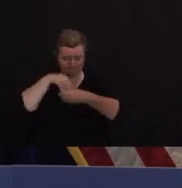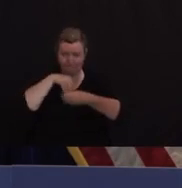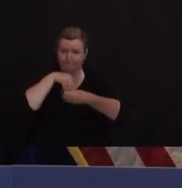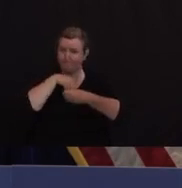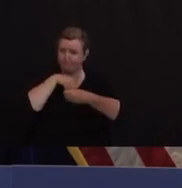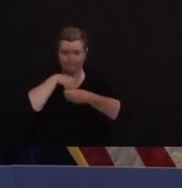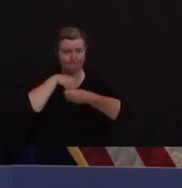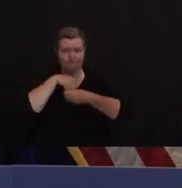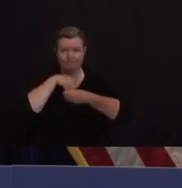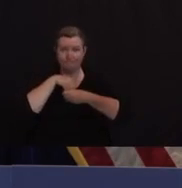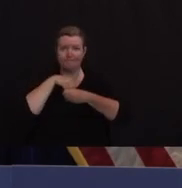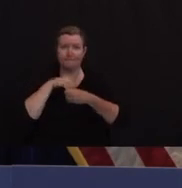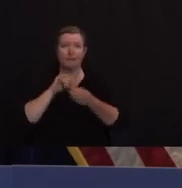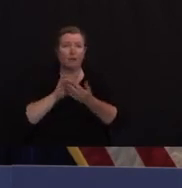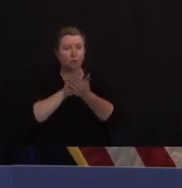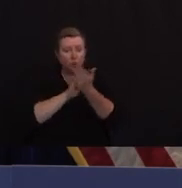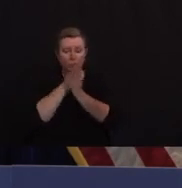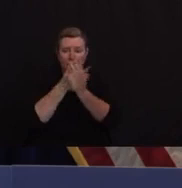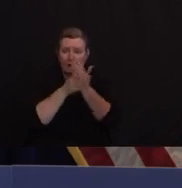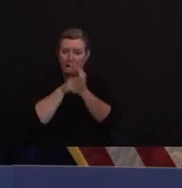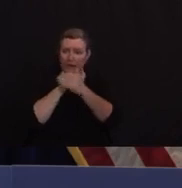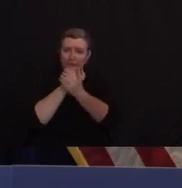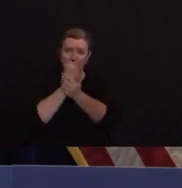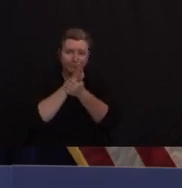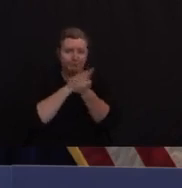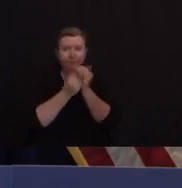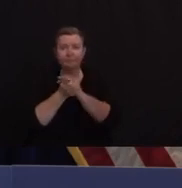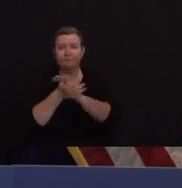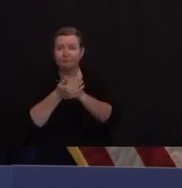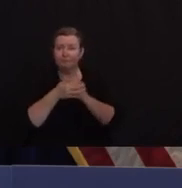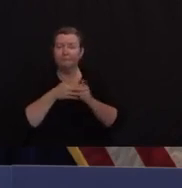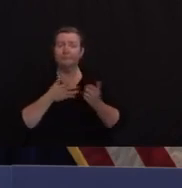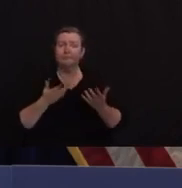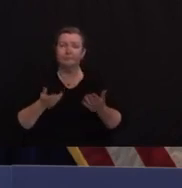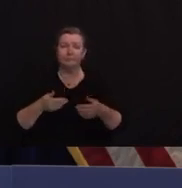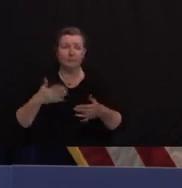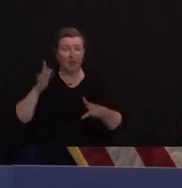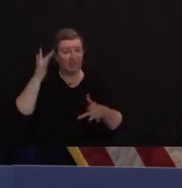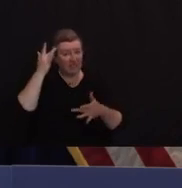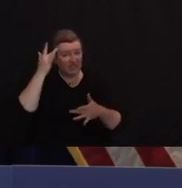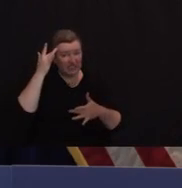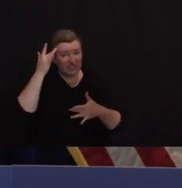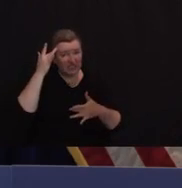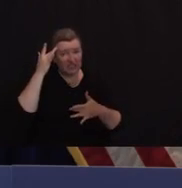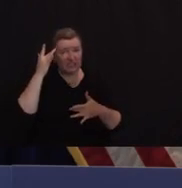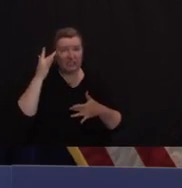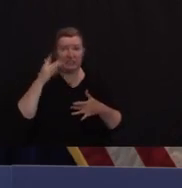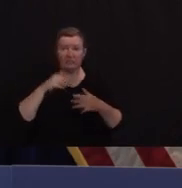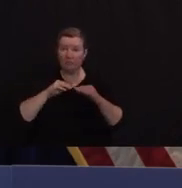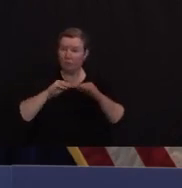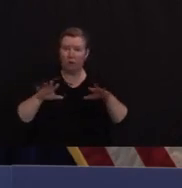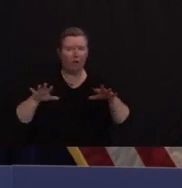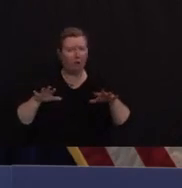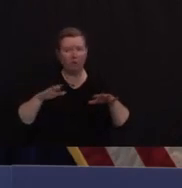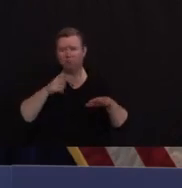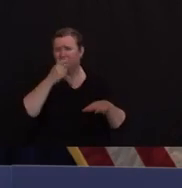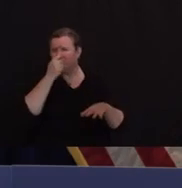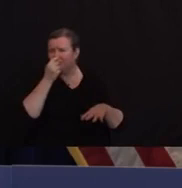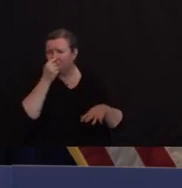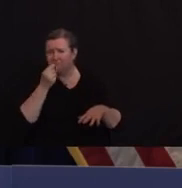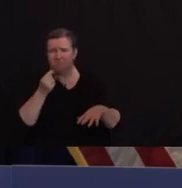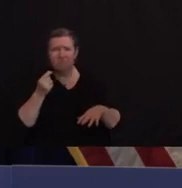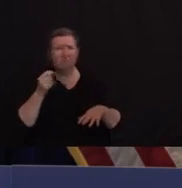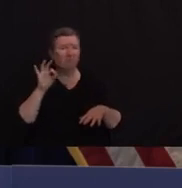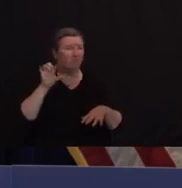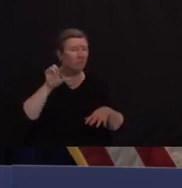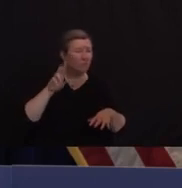wash your hands frequently, to remove germs, to avoid getting sick, and to prevent the spread of colds, the flu, and other diseases.